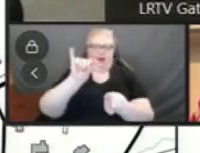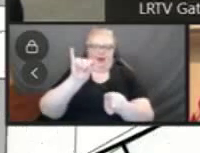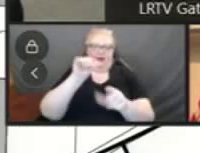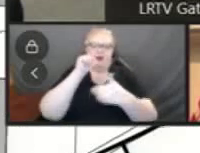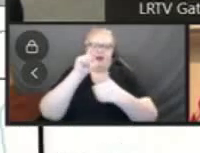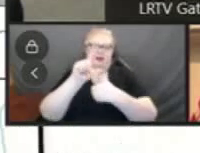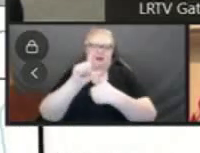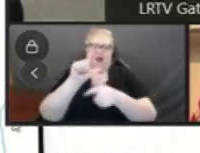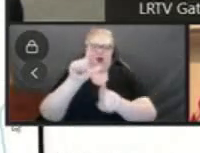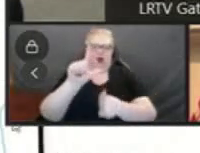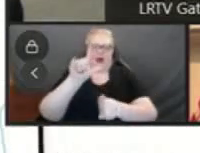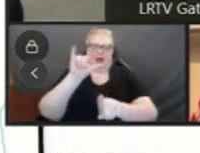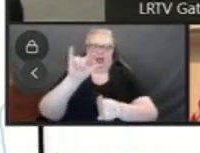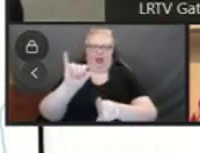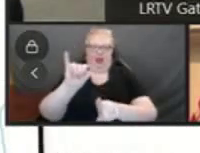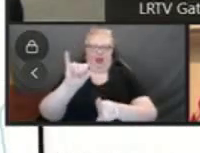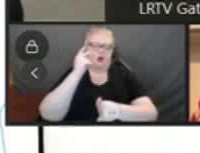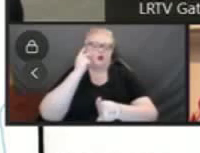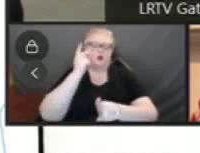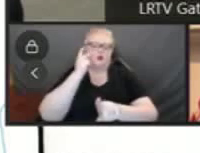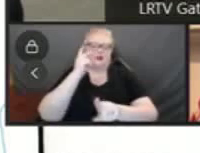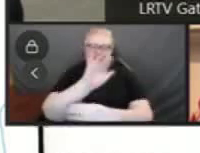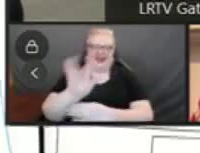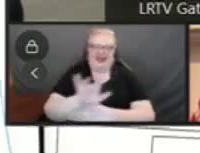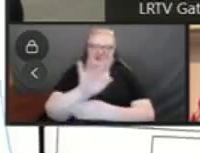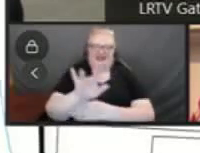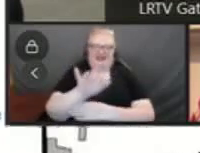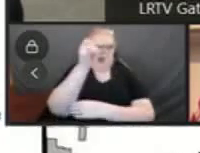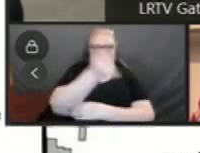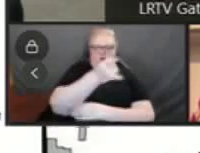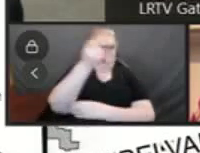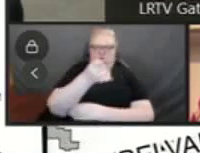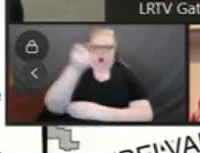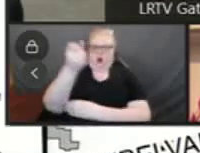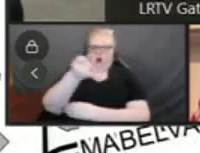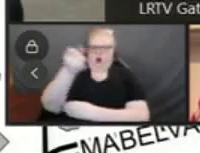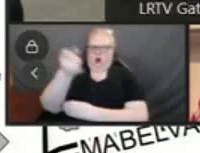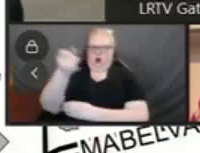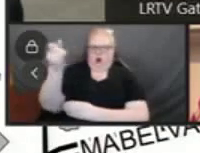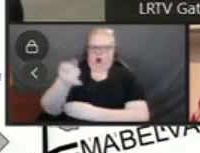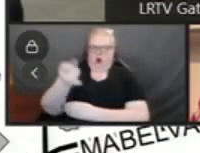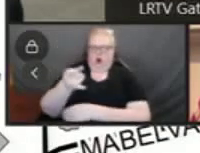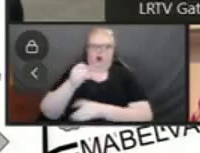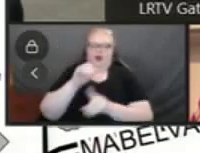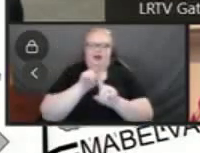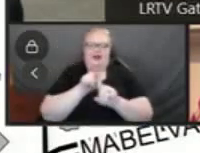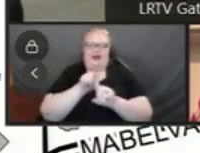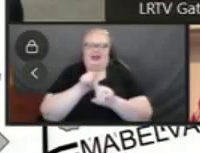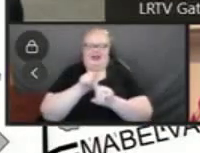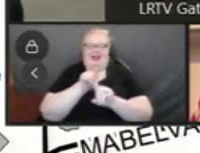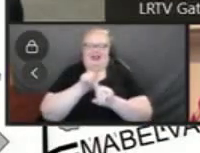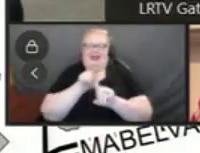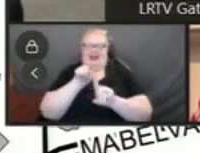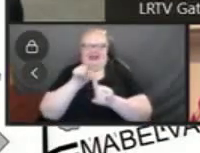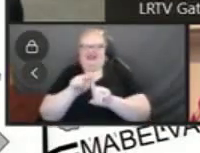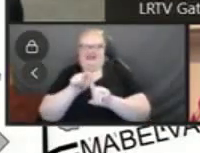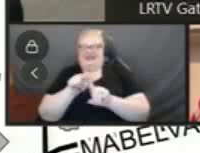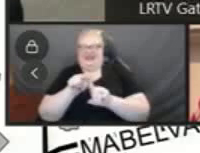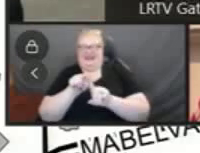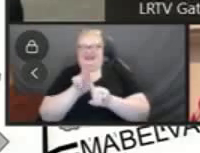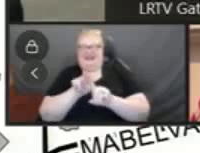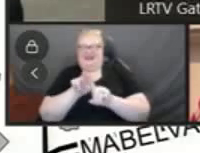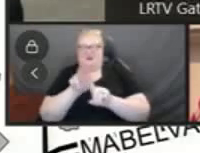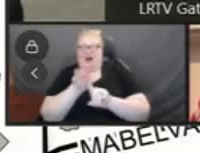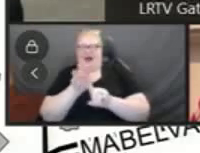see the LI in about the center of the hatching area? Just to the right of that or the east, that is approximately